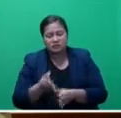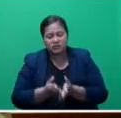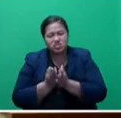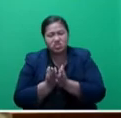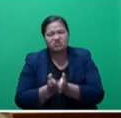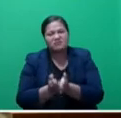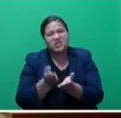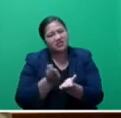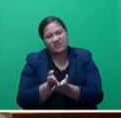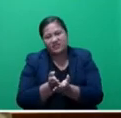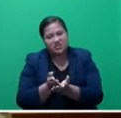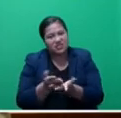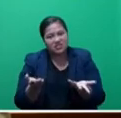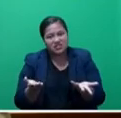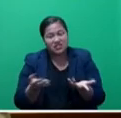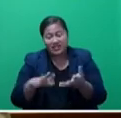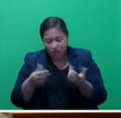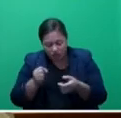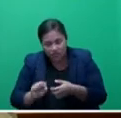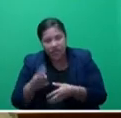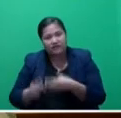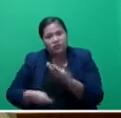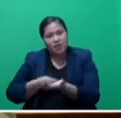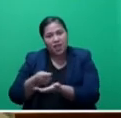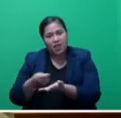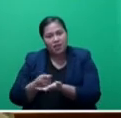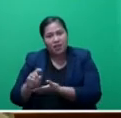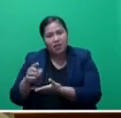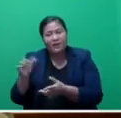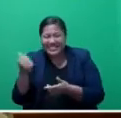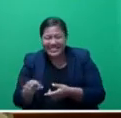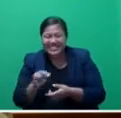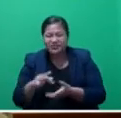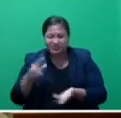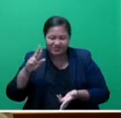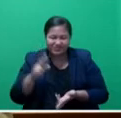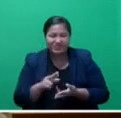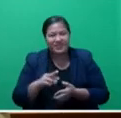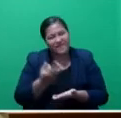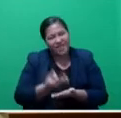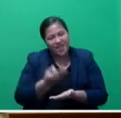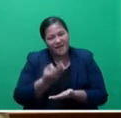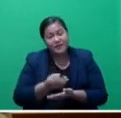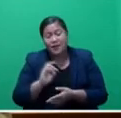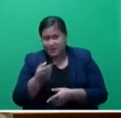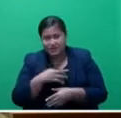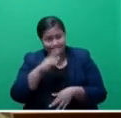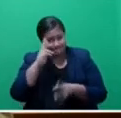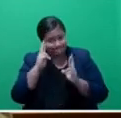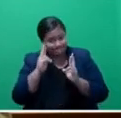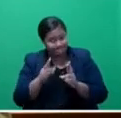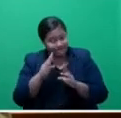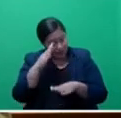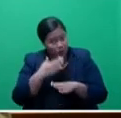still being partially paid by the state, but needs to be made more efficient. I am hopeful that the Honourable Minister for